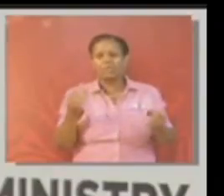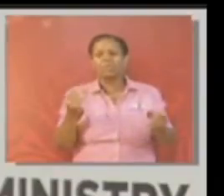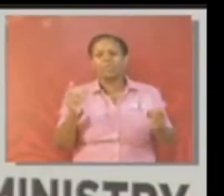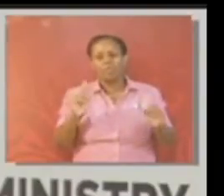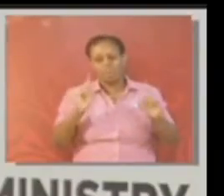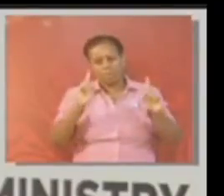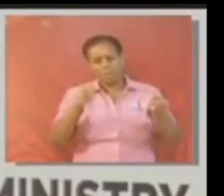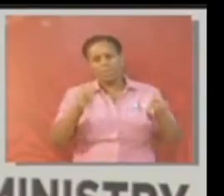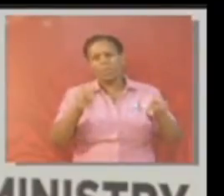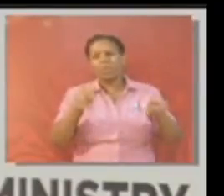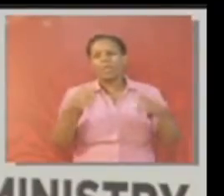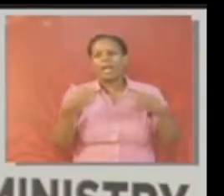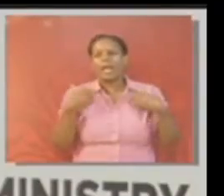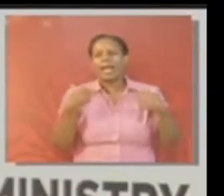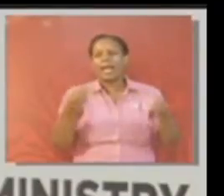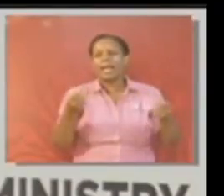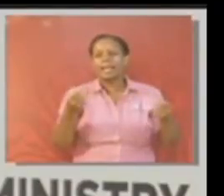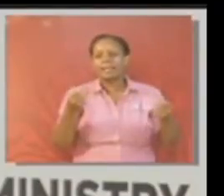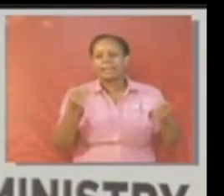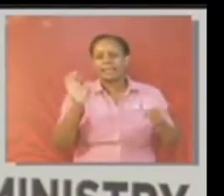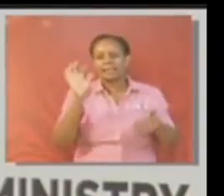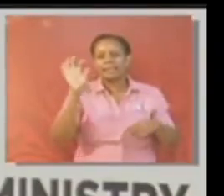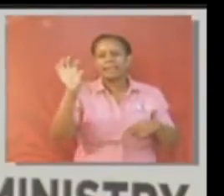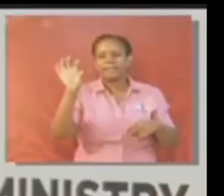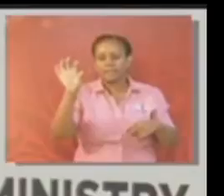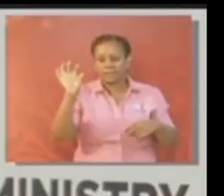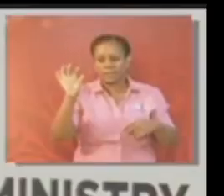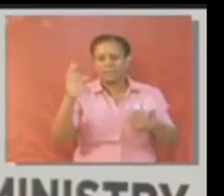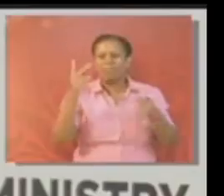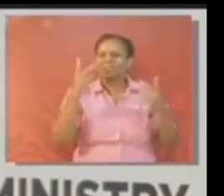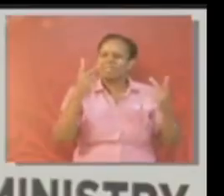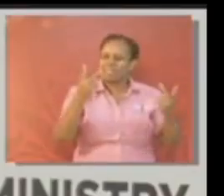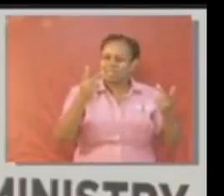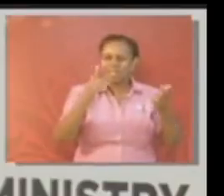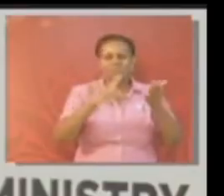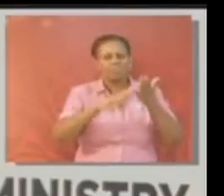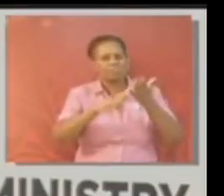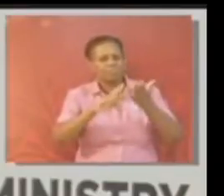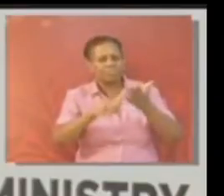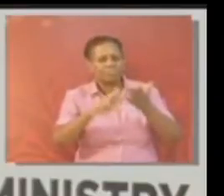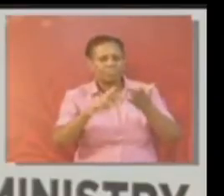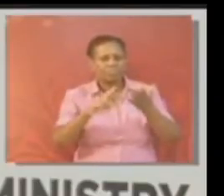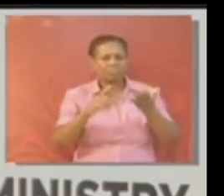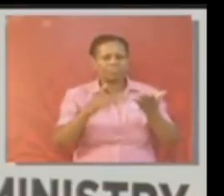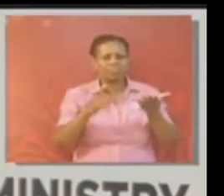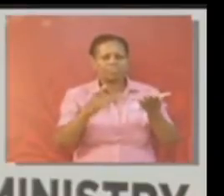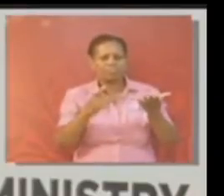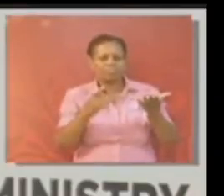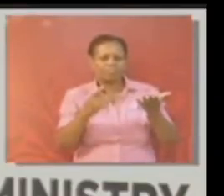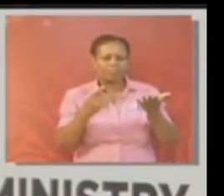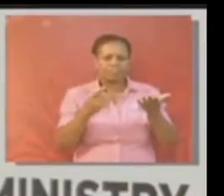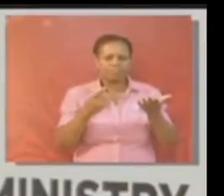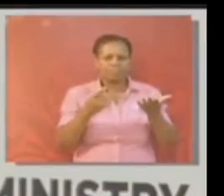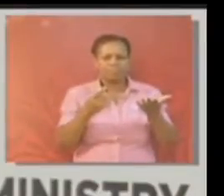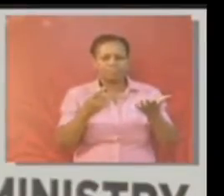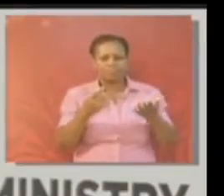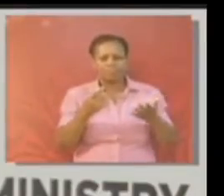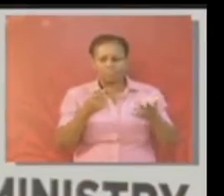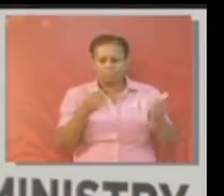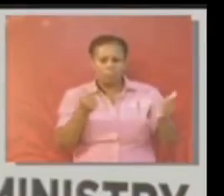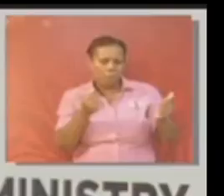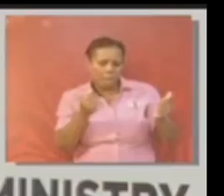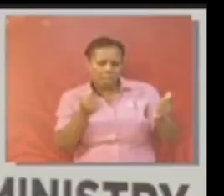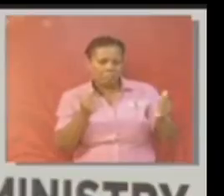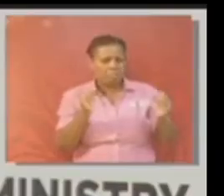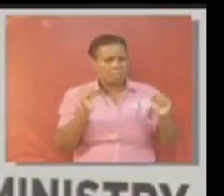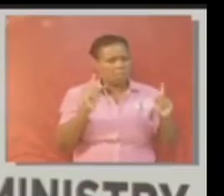private practitioners, to at least get an assessment to see if, based on their clinical assessment and their clinical judgment, if